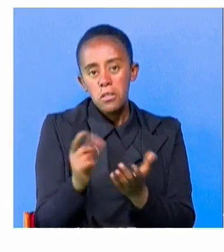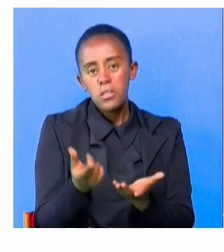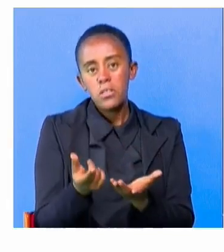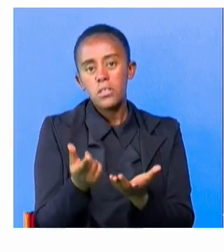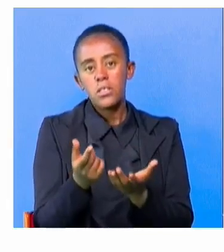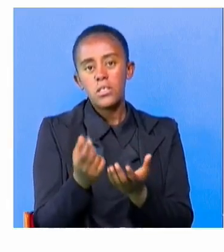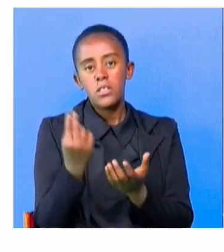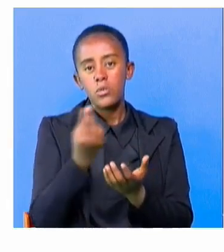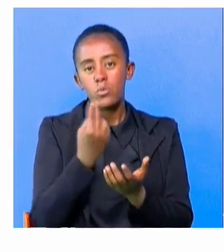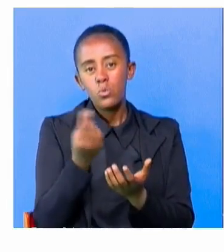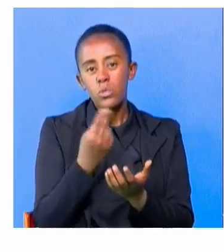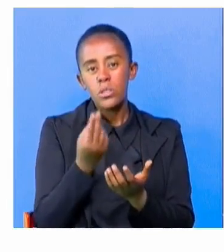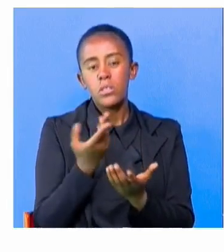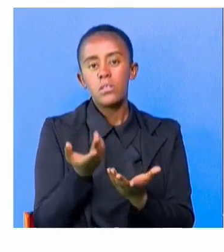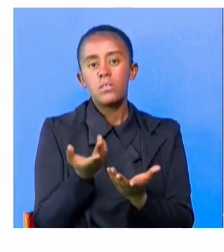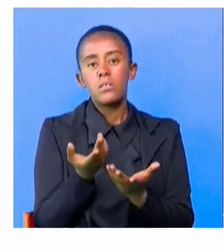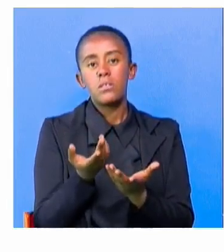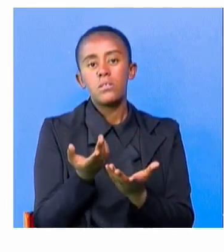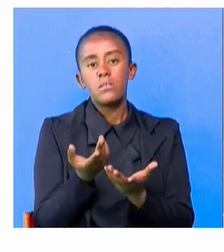use